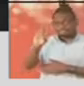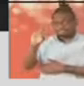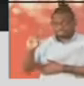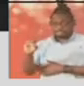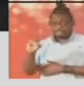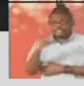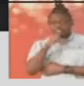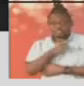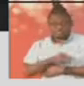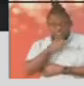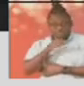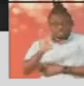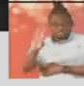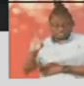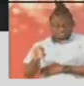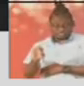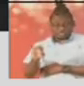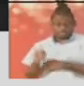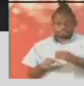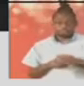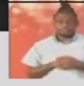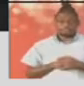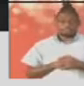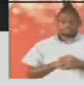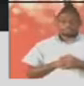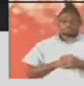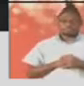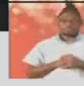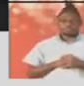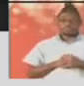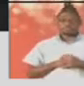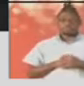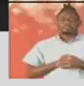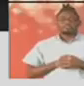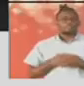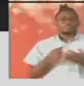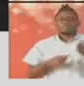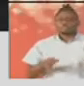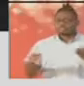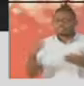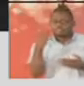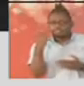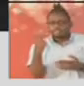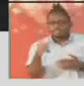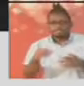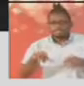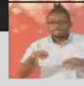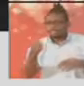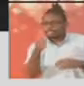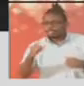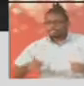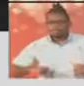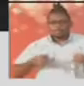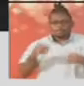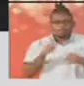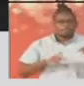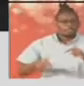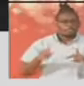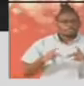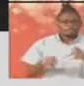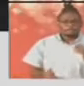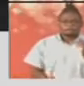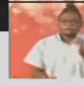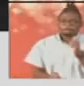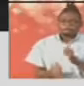age groups who have had fatal outcomes, and one of the common features is that we've had those individuals mostly